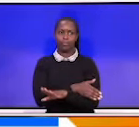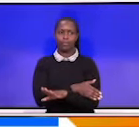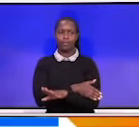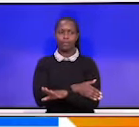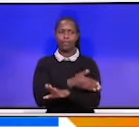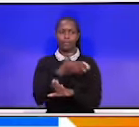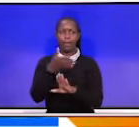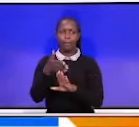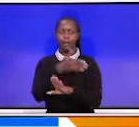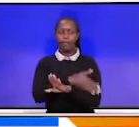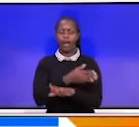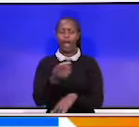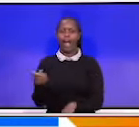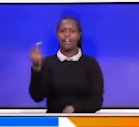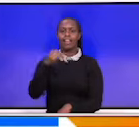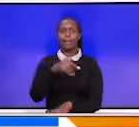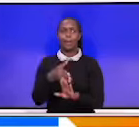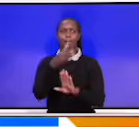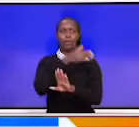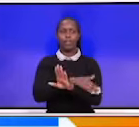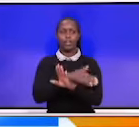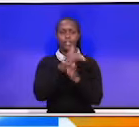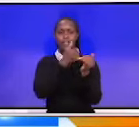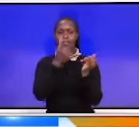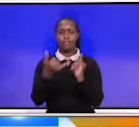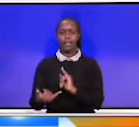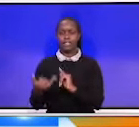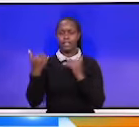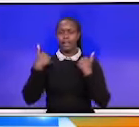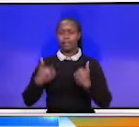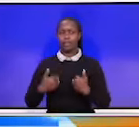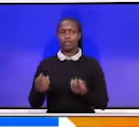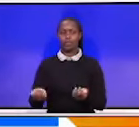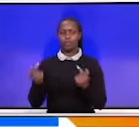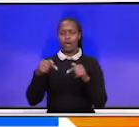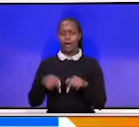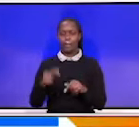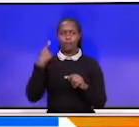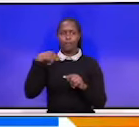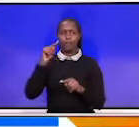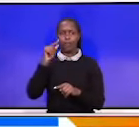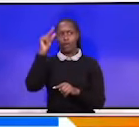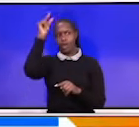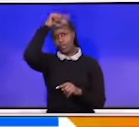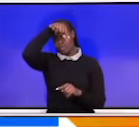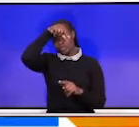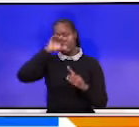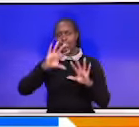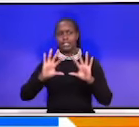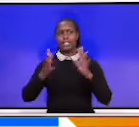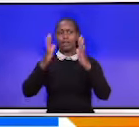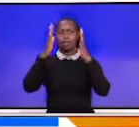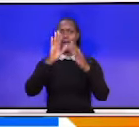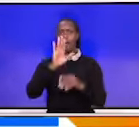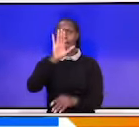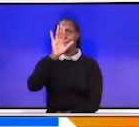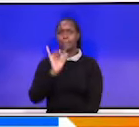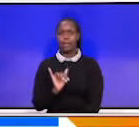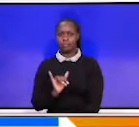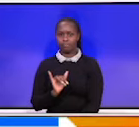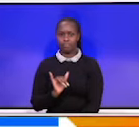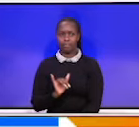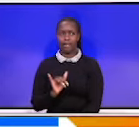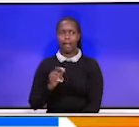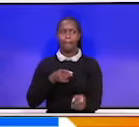came to this, when I was being invited to attend this graduation ceremony by